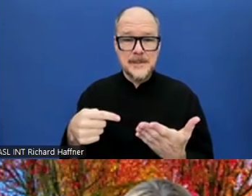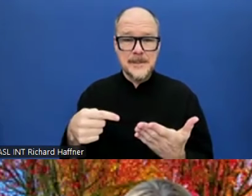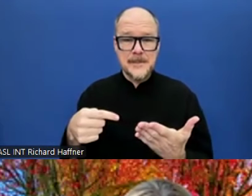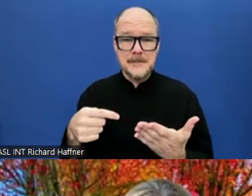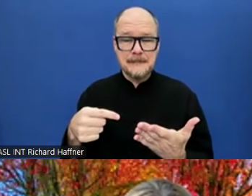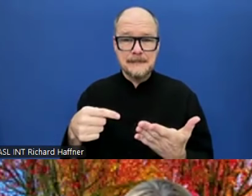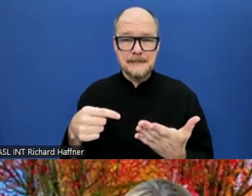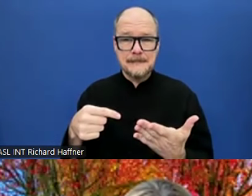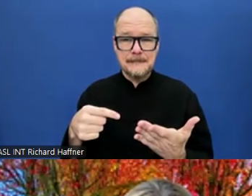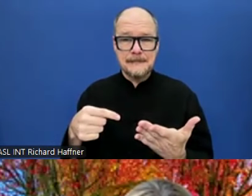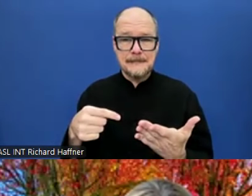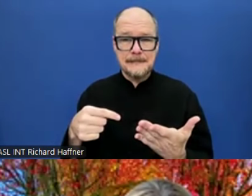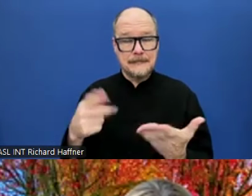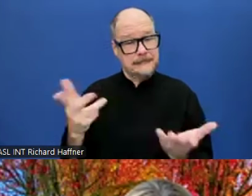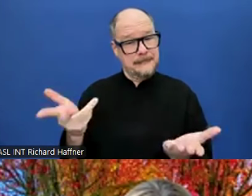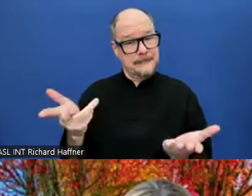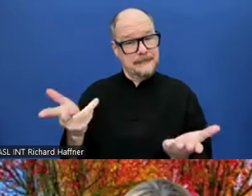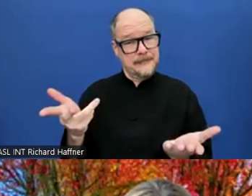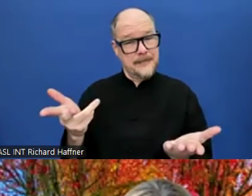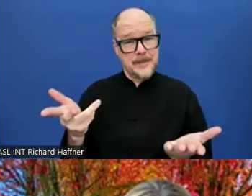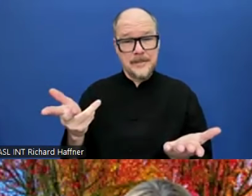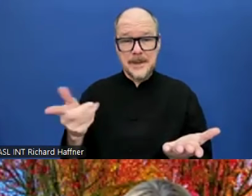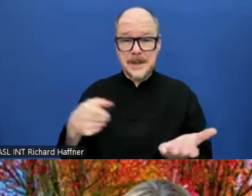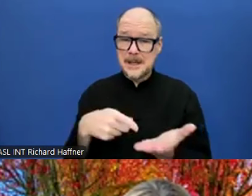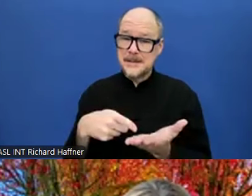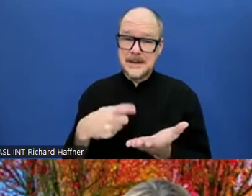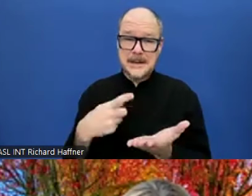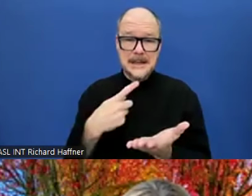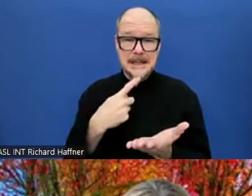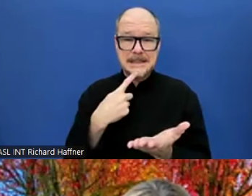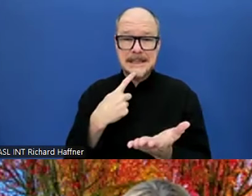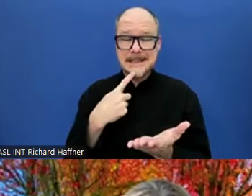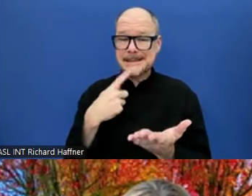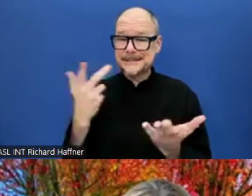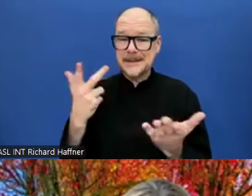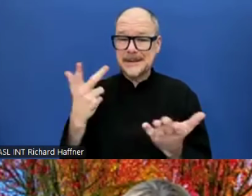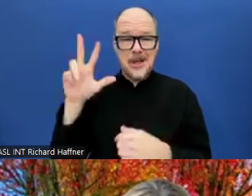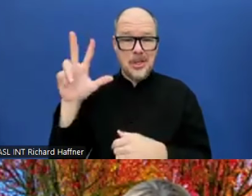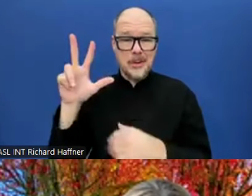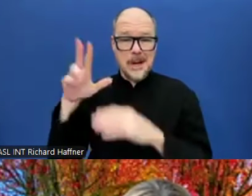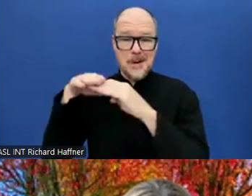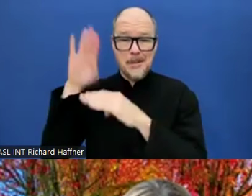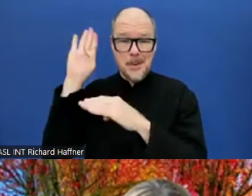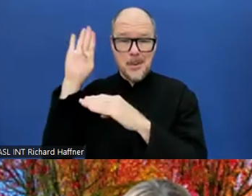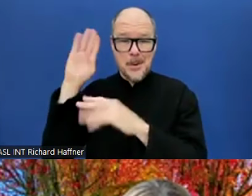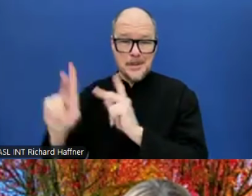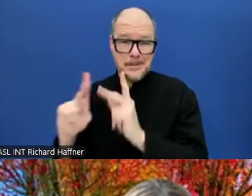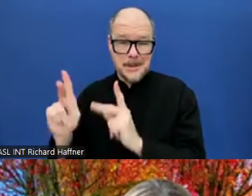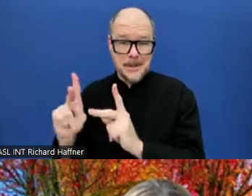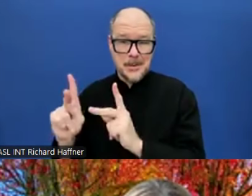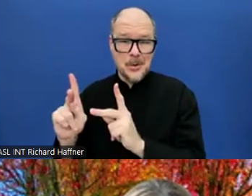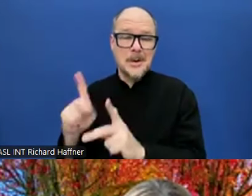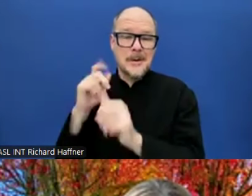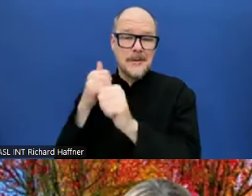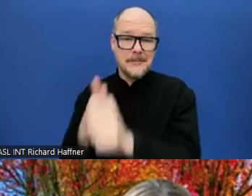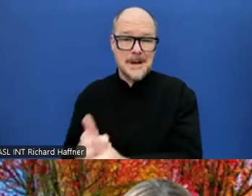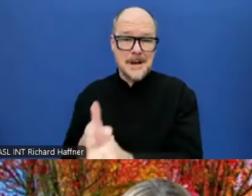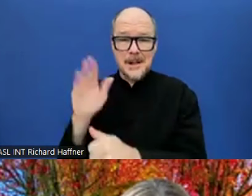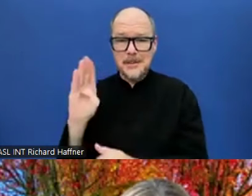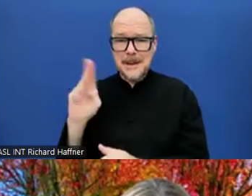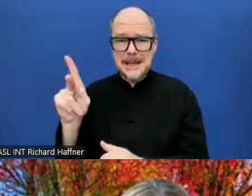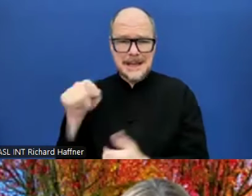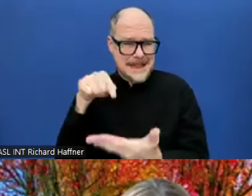it actually just references consists of three or more persons, then it's subject to Bagley-Keene. It doesn't speak to